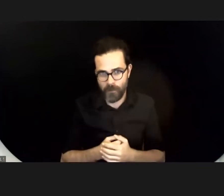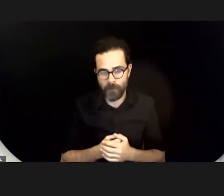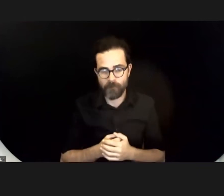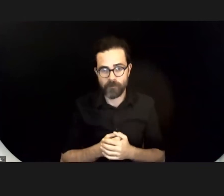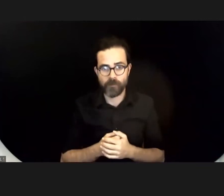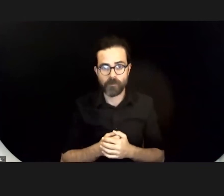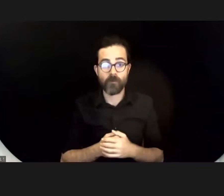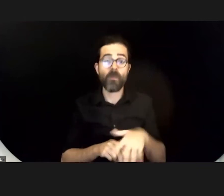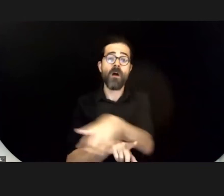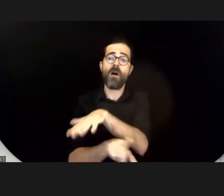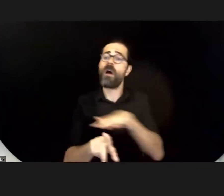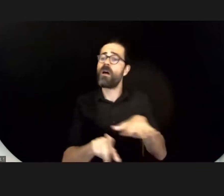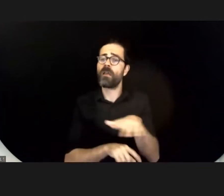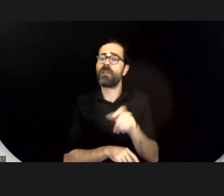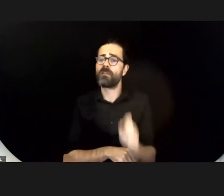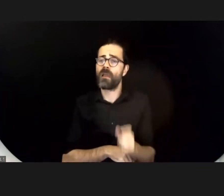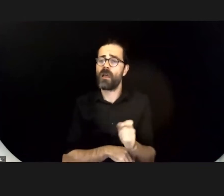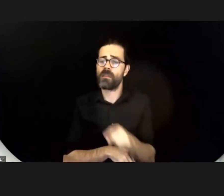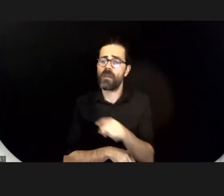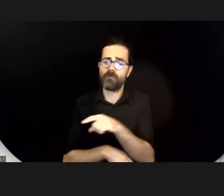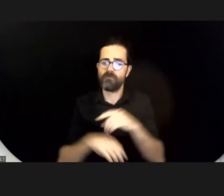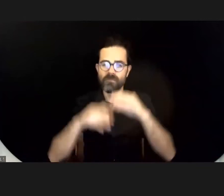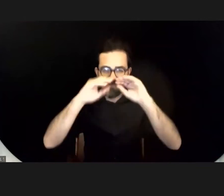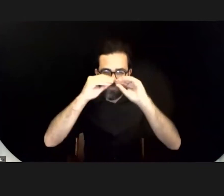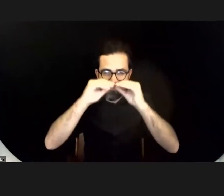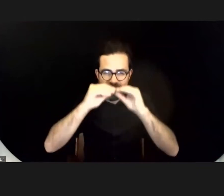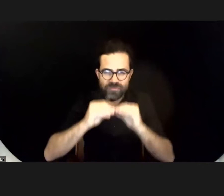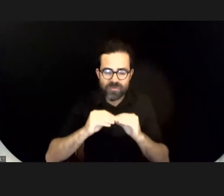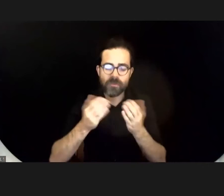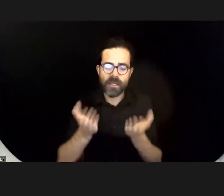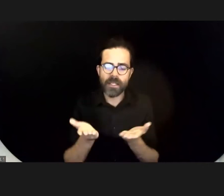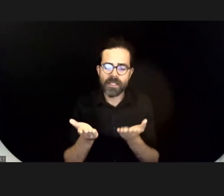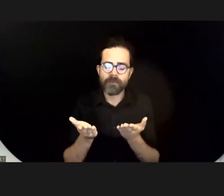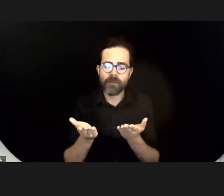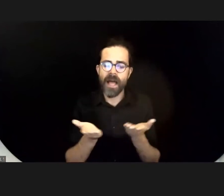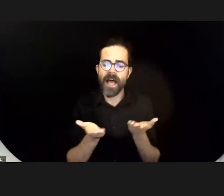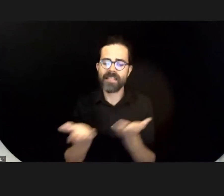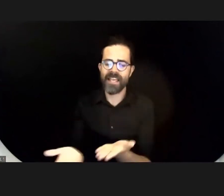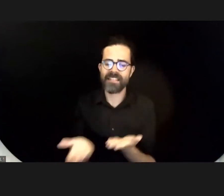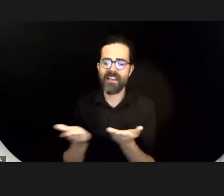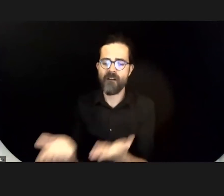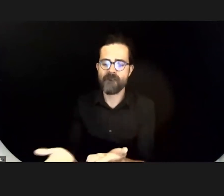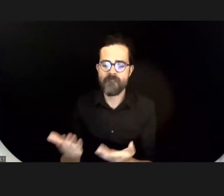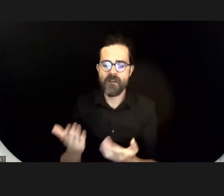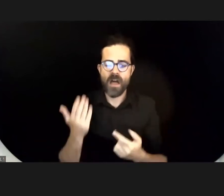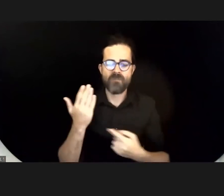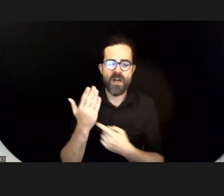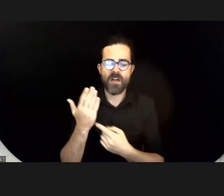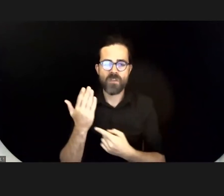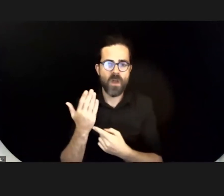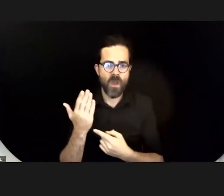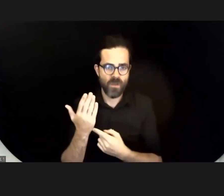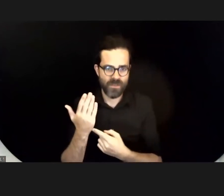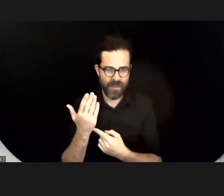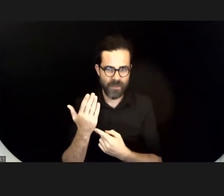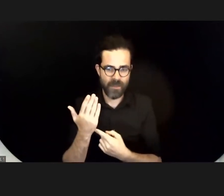about designing assistive technology that will be integrated